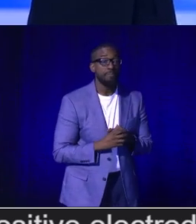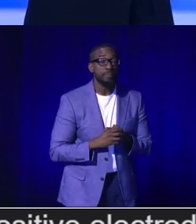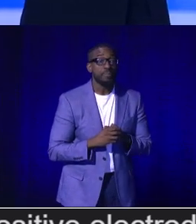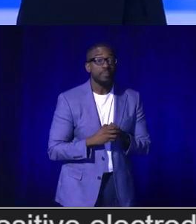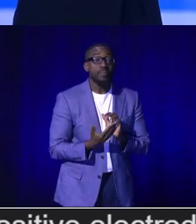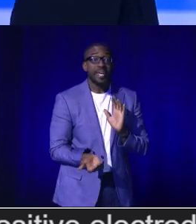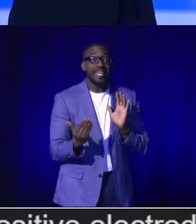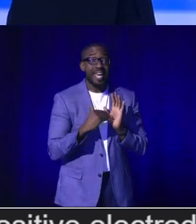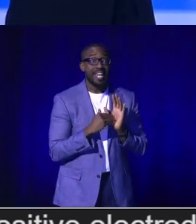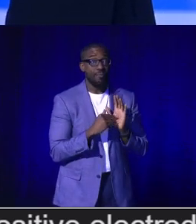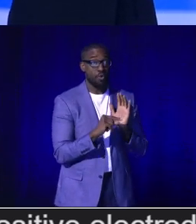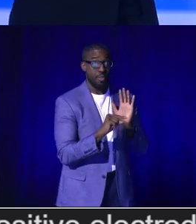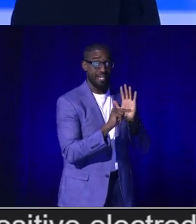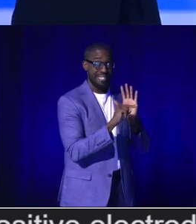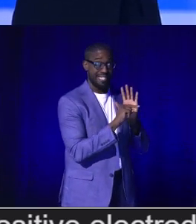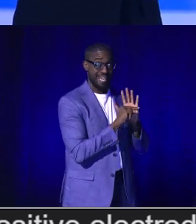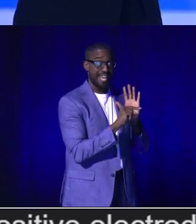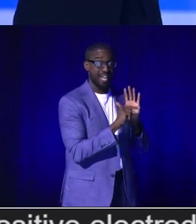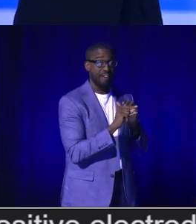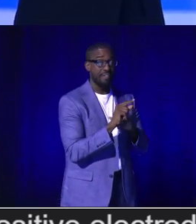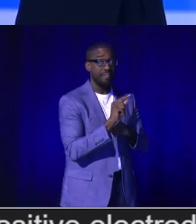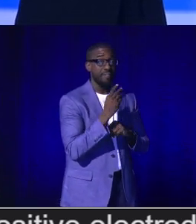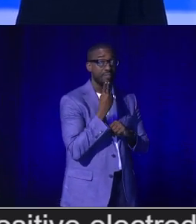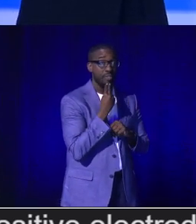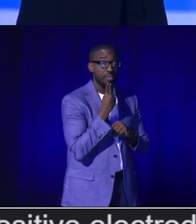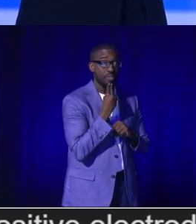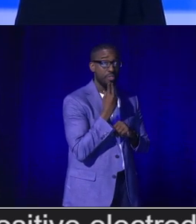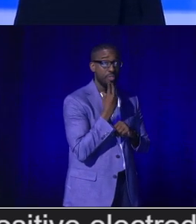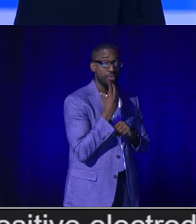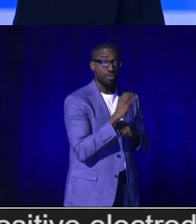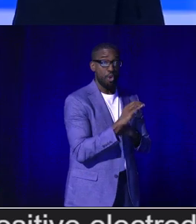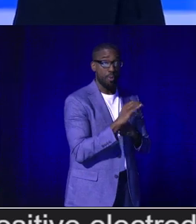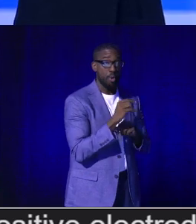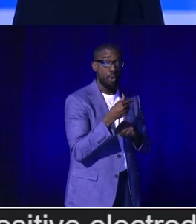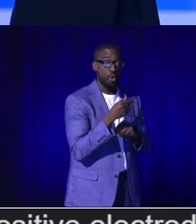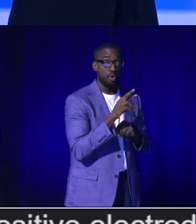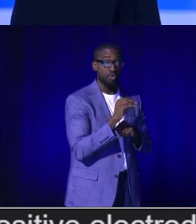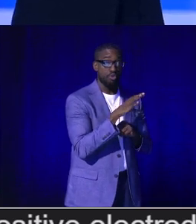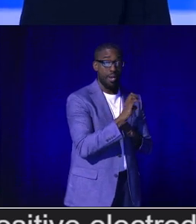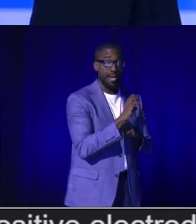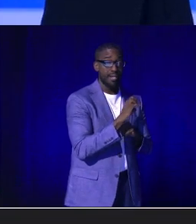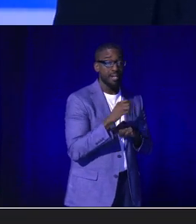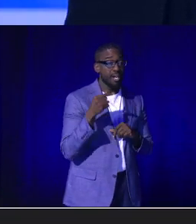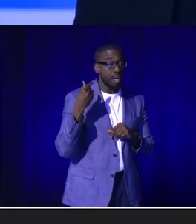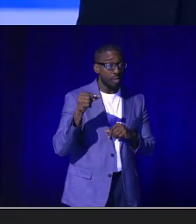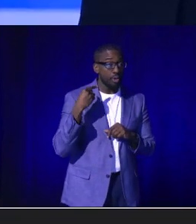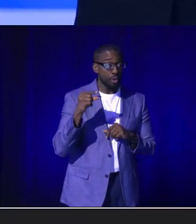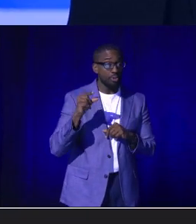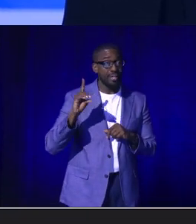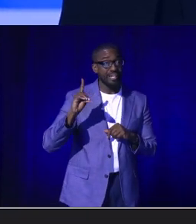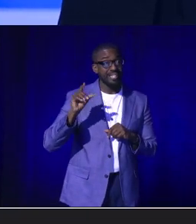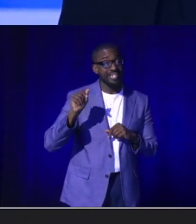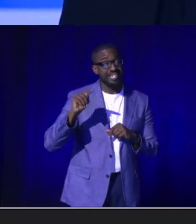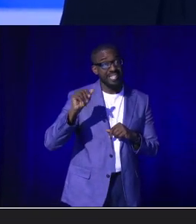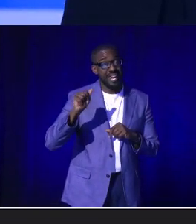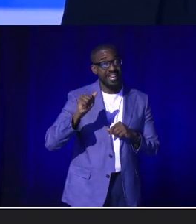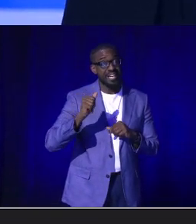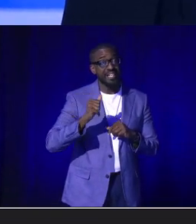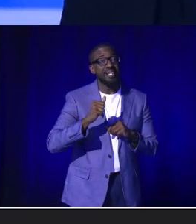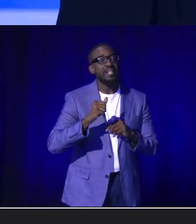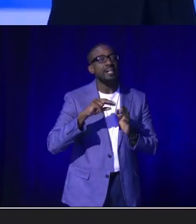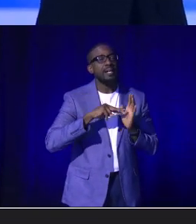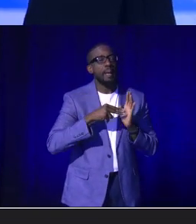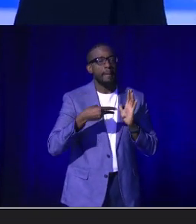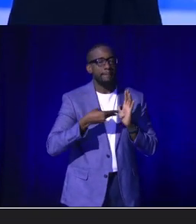in the negative thermal gradient, the green data here, we see that jagged charging phenomenon indicative of lithium plating. But in the purple